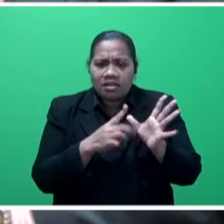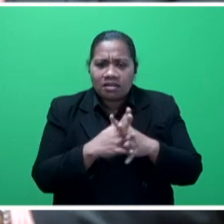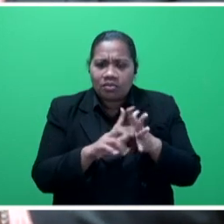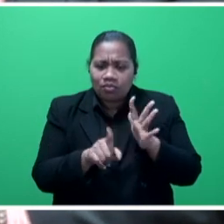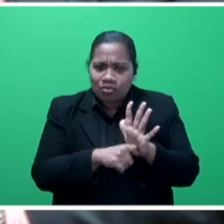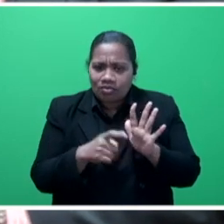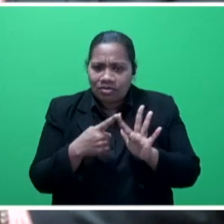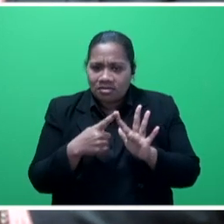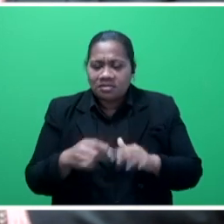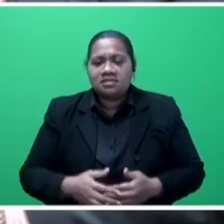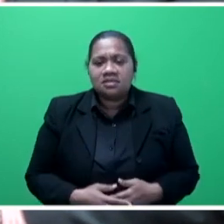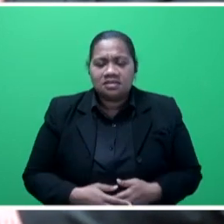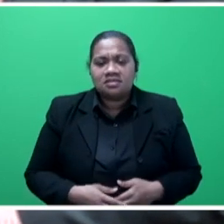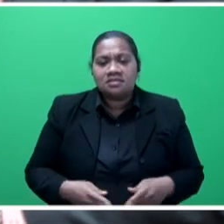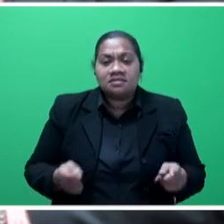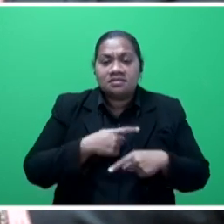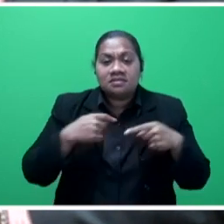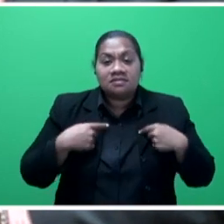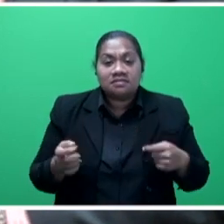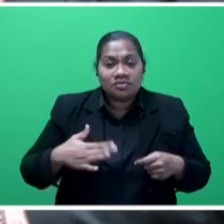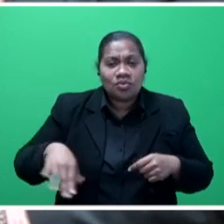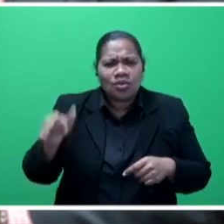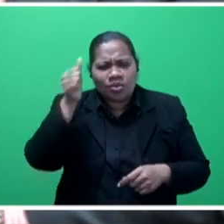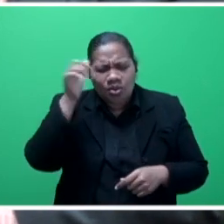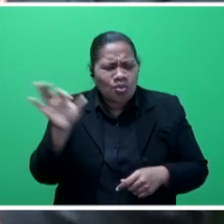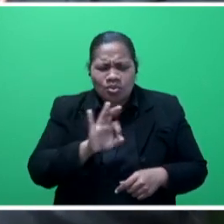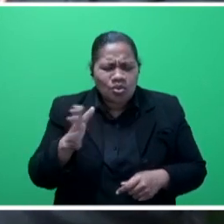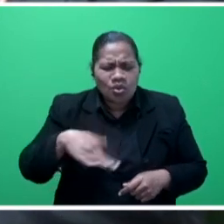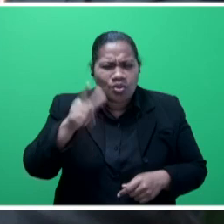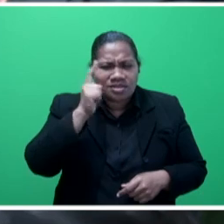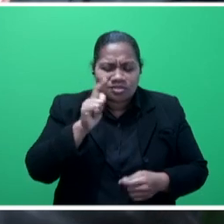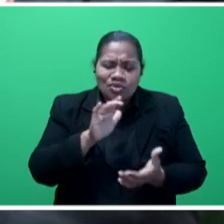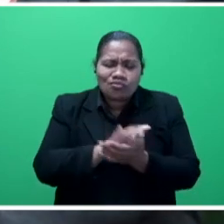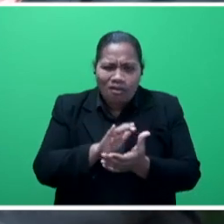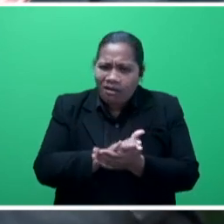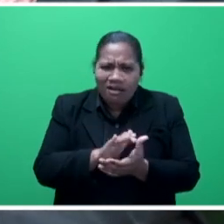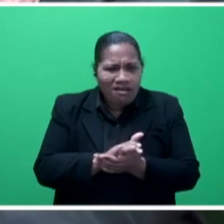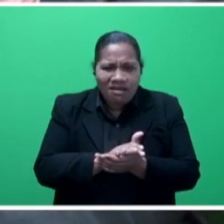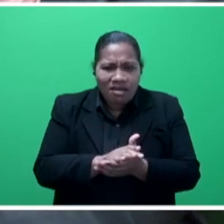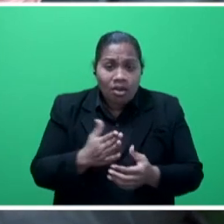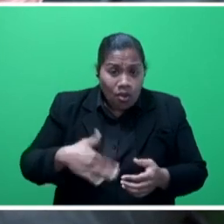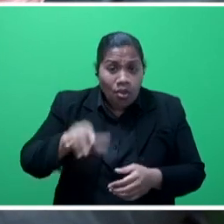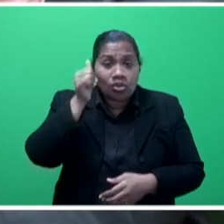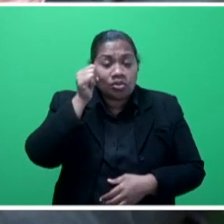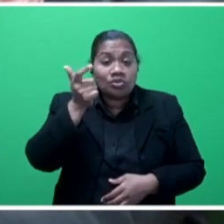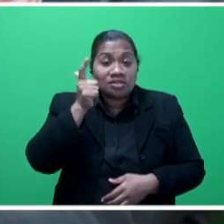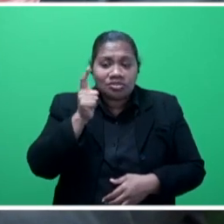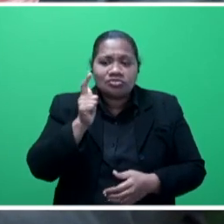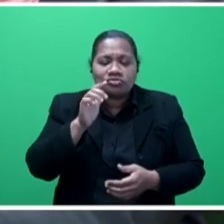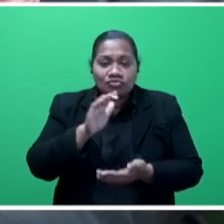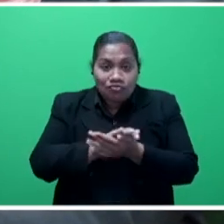We all know not all teachers drink grog. We also know if teachers drink grog after